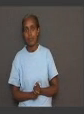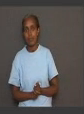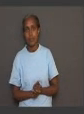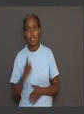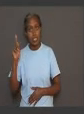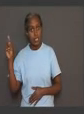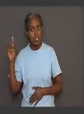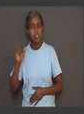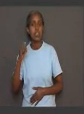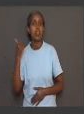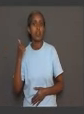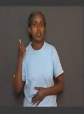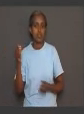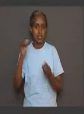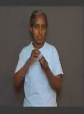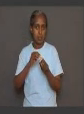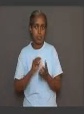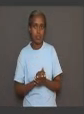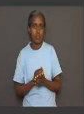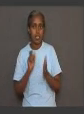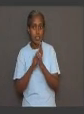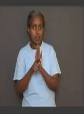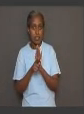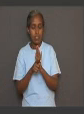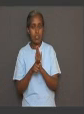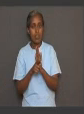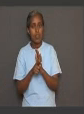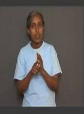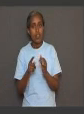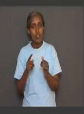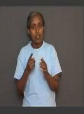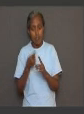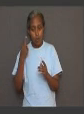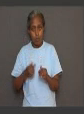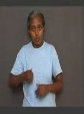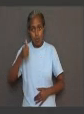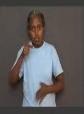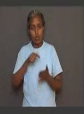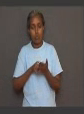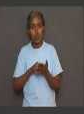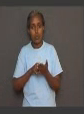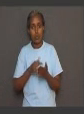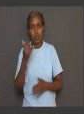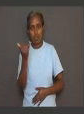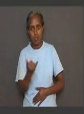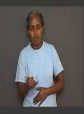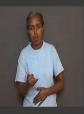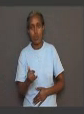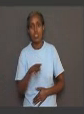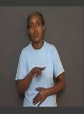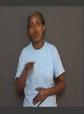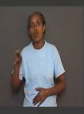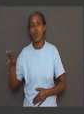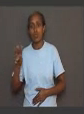Here is another example. From the origin point, we can draw a horizontal